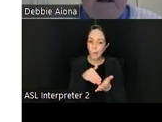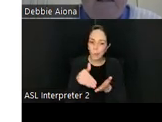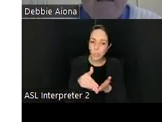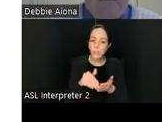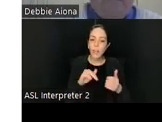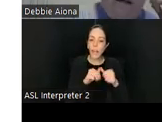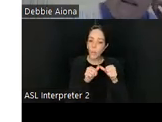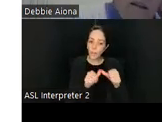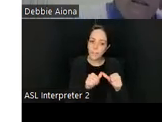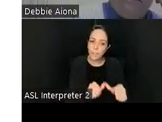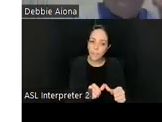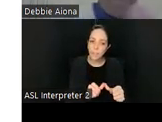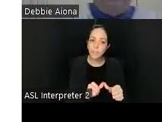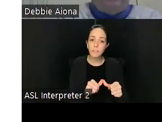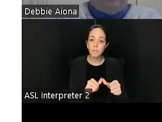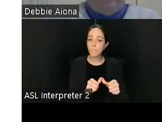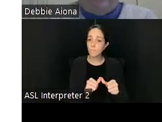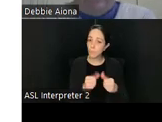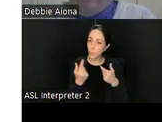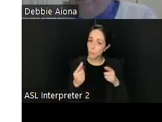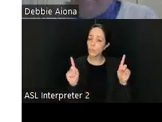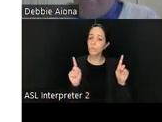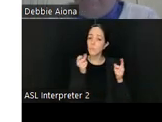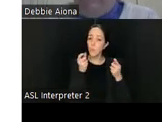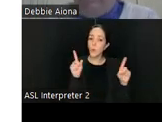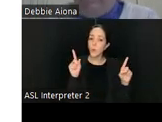and trends, death cases, mediations.